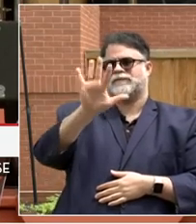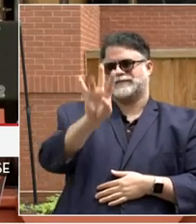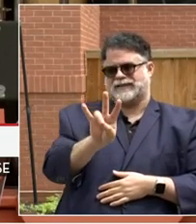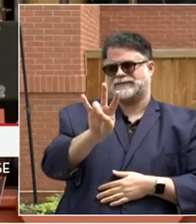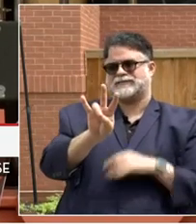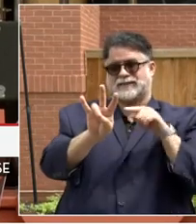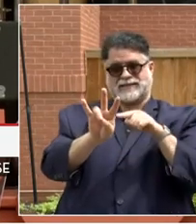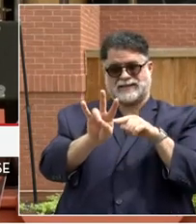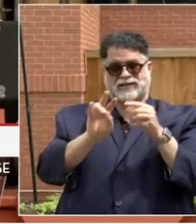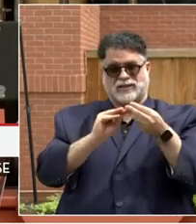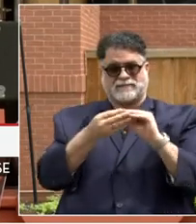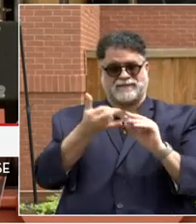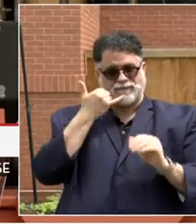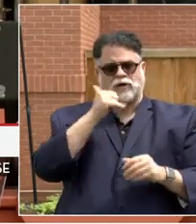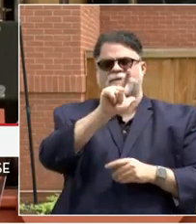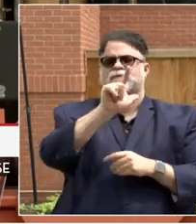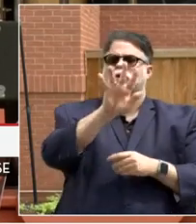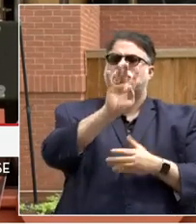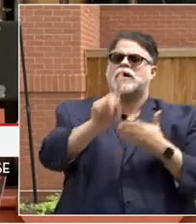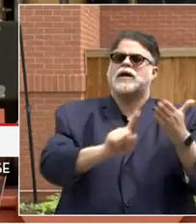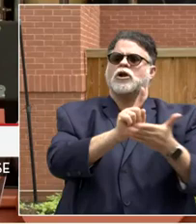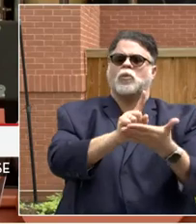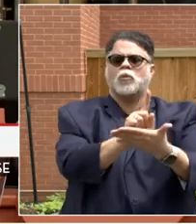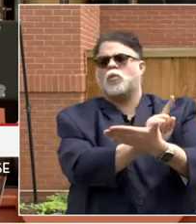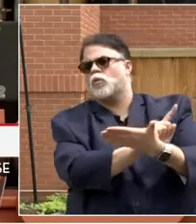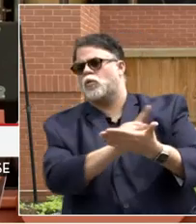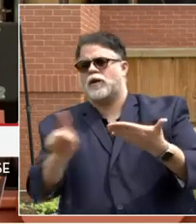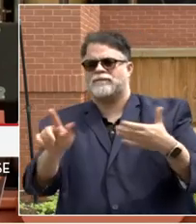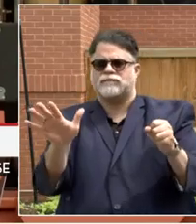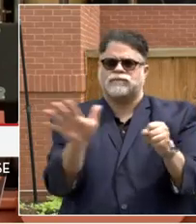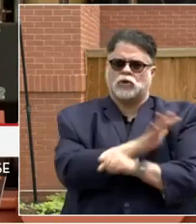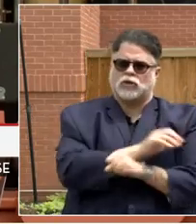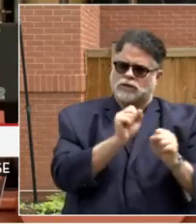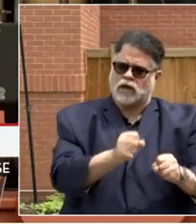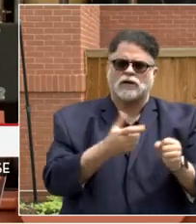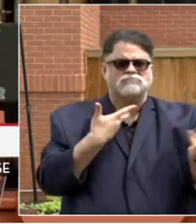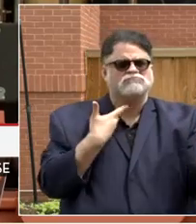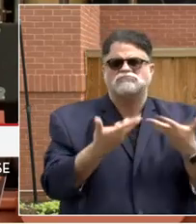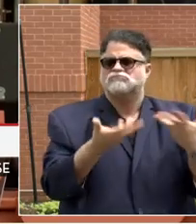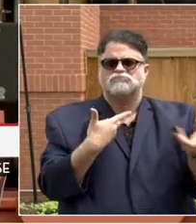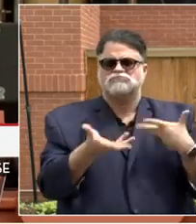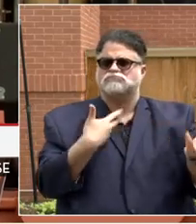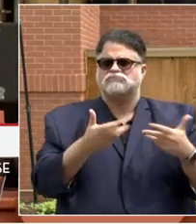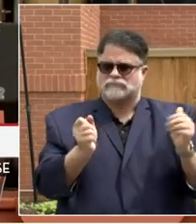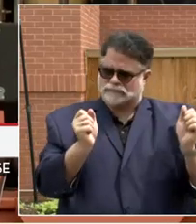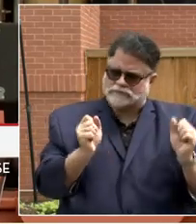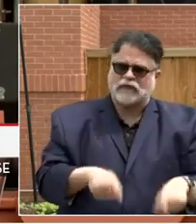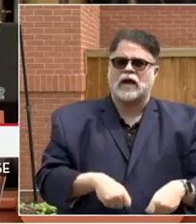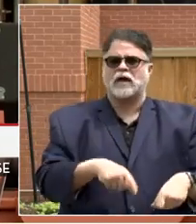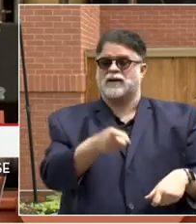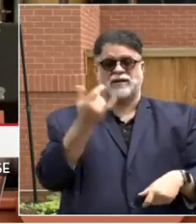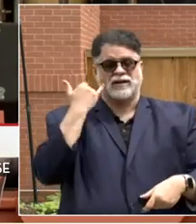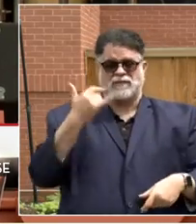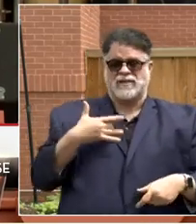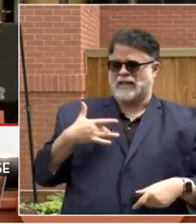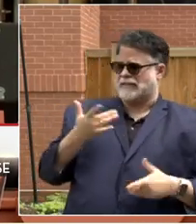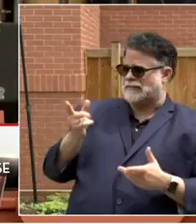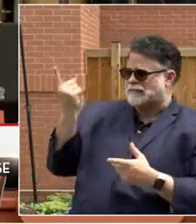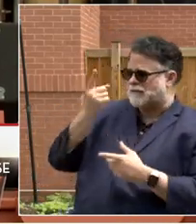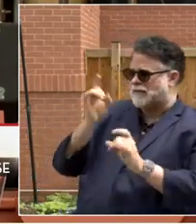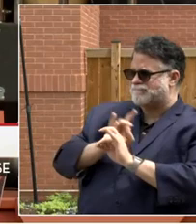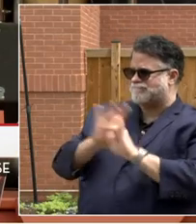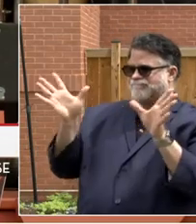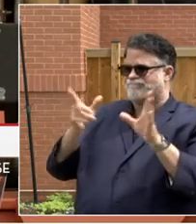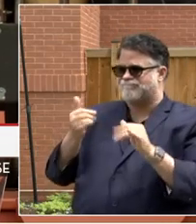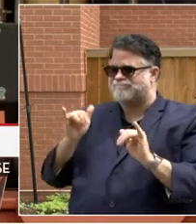We don't want to ever accept that the level of gun violence that we've seen in our neighborhoods or homicides is